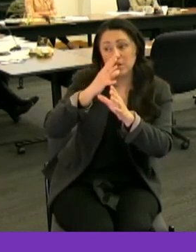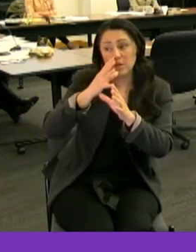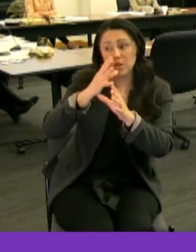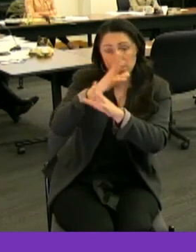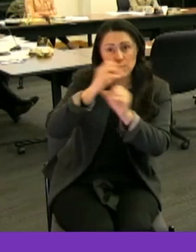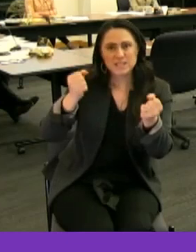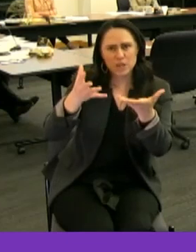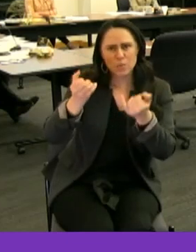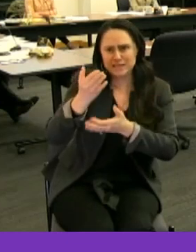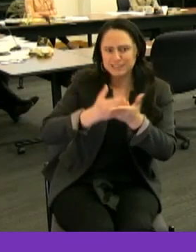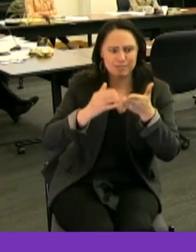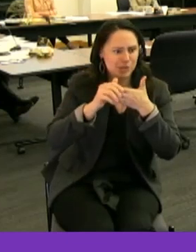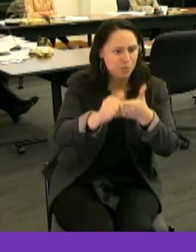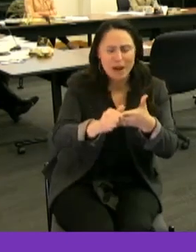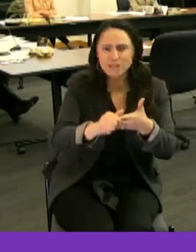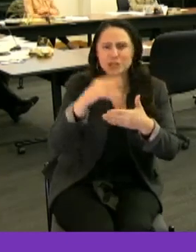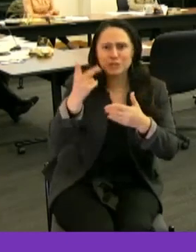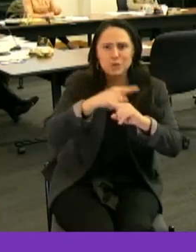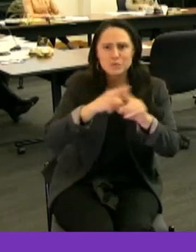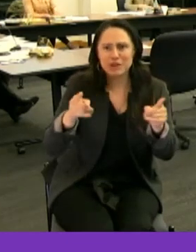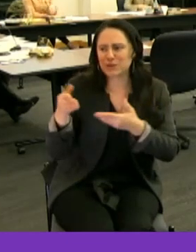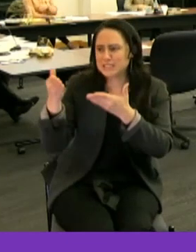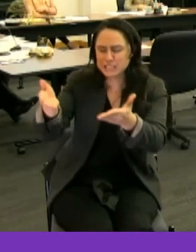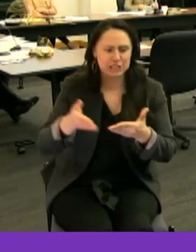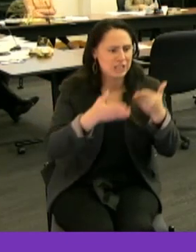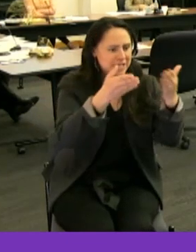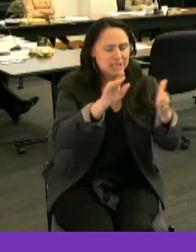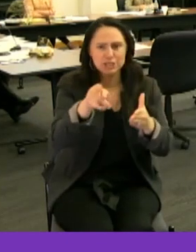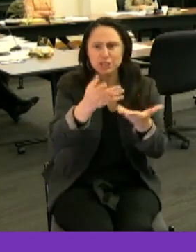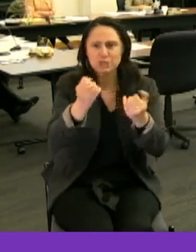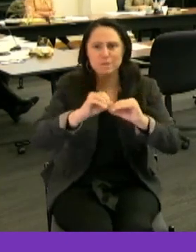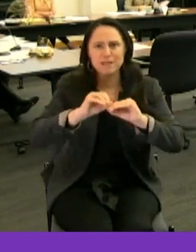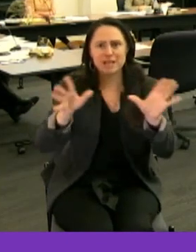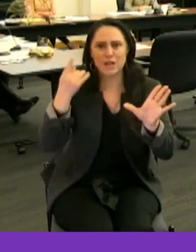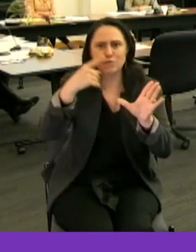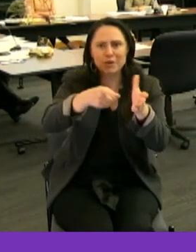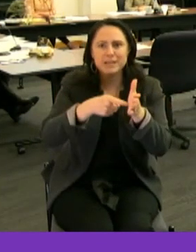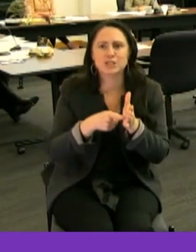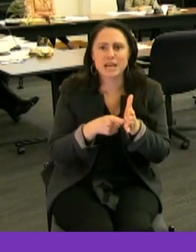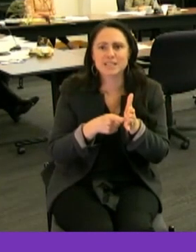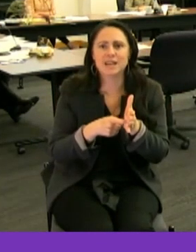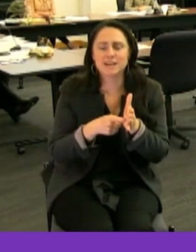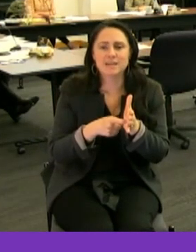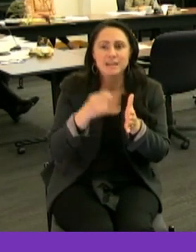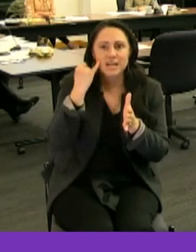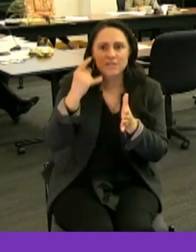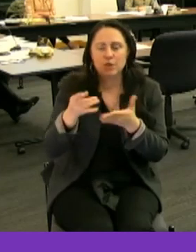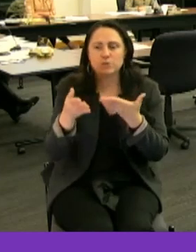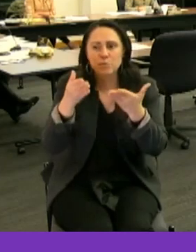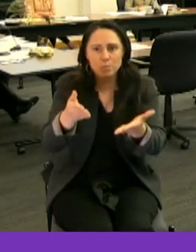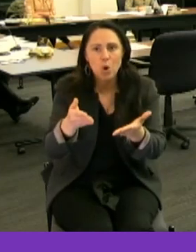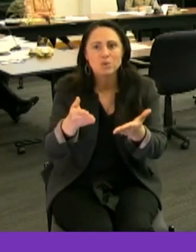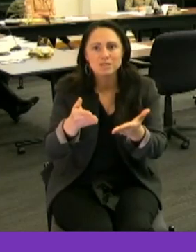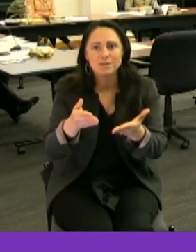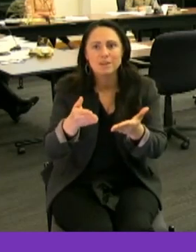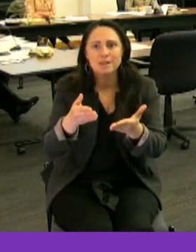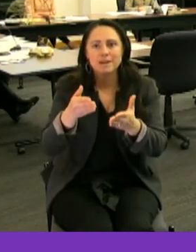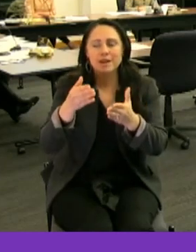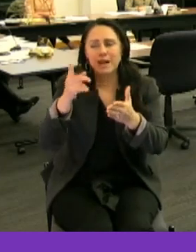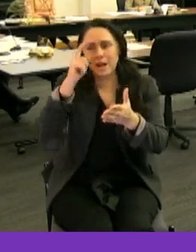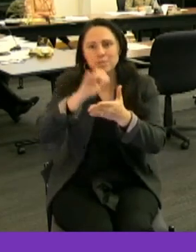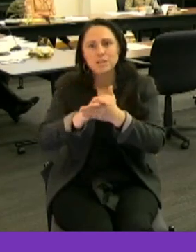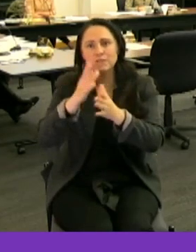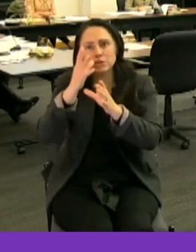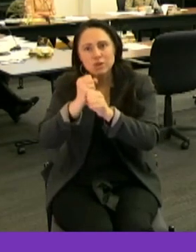is some direction, because there's two different proposals as I understand it. I just want to be clear for the agenda. If there's a proposal, I believe Trustee